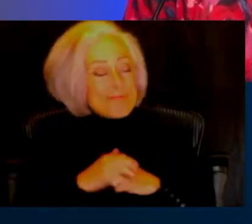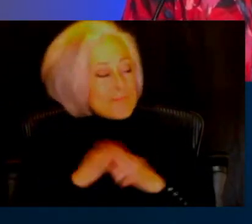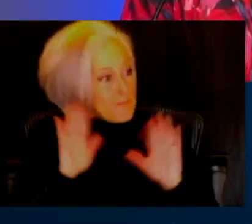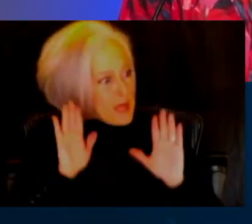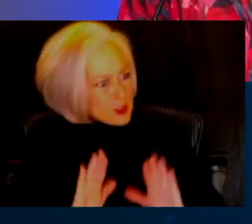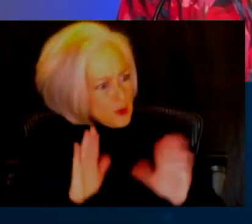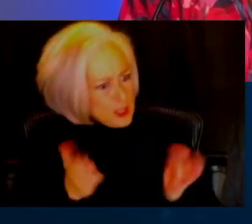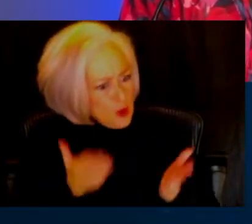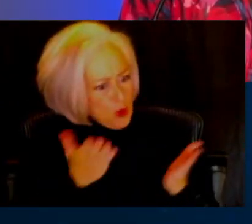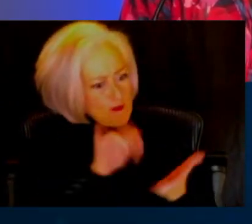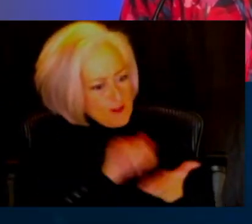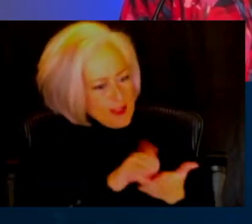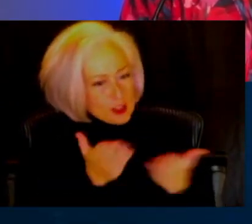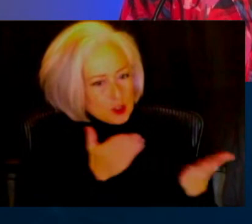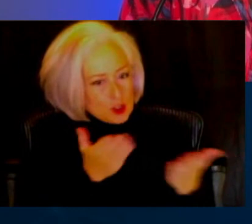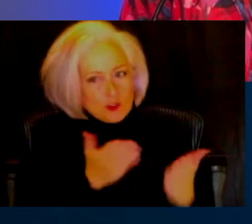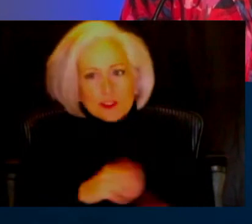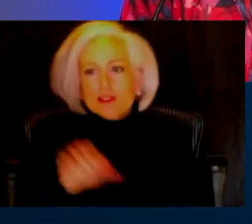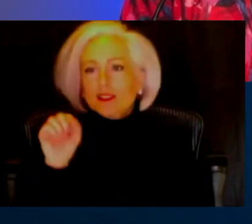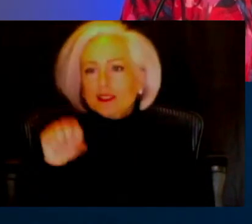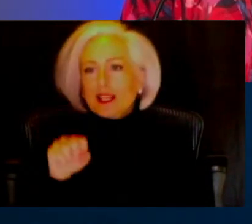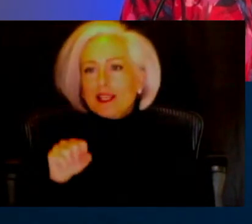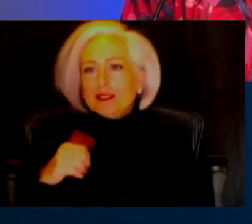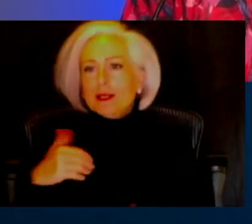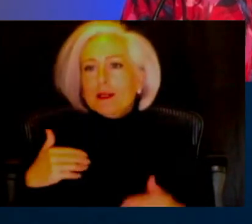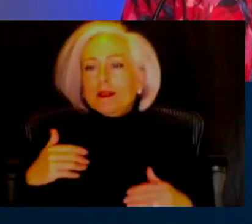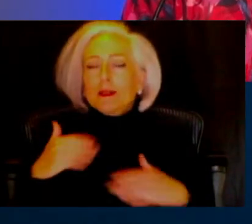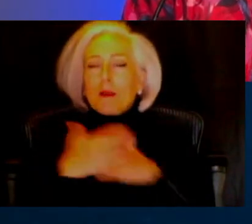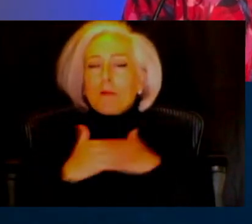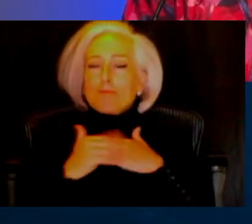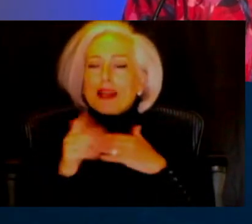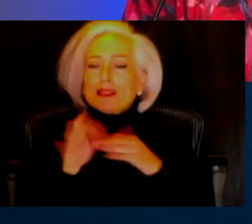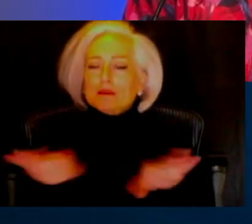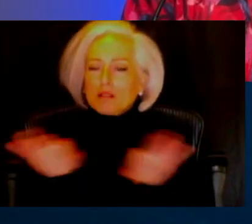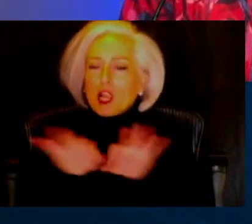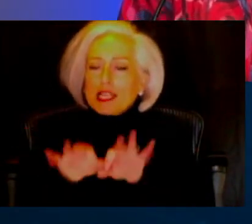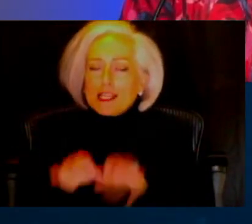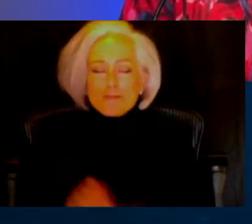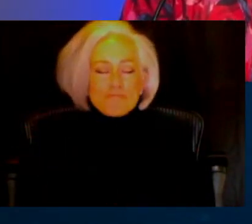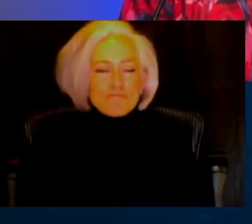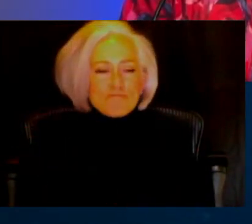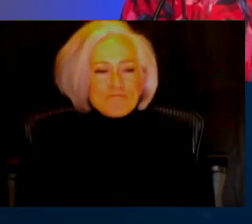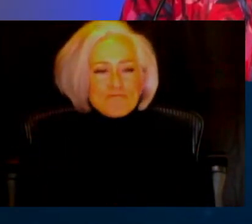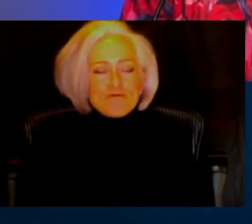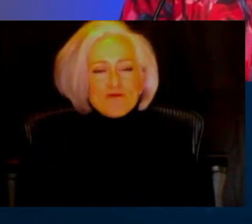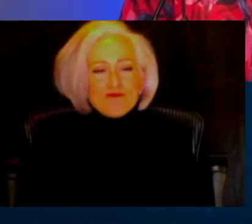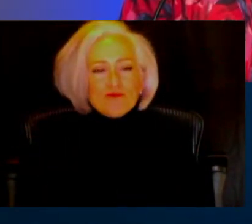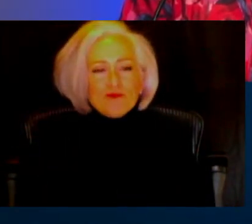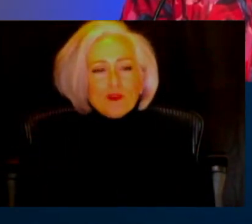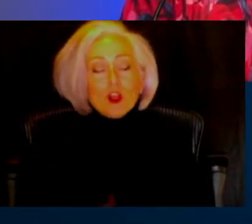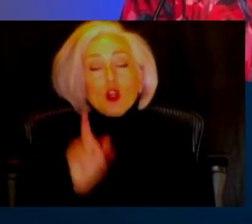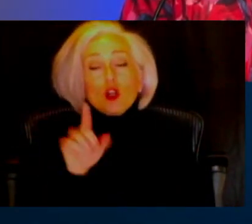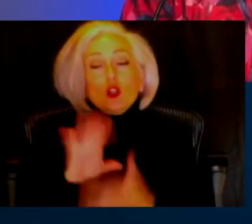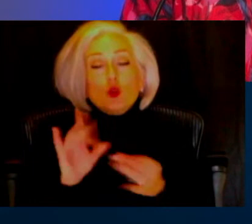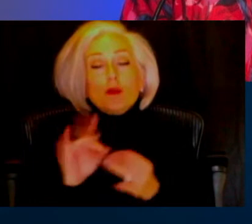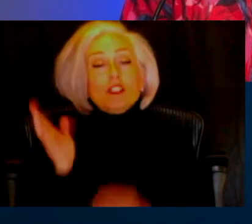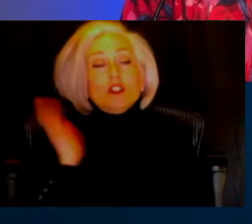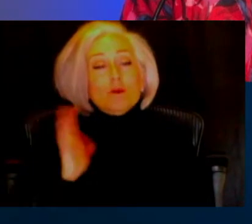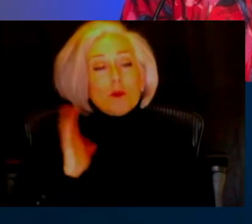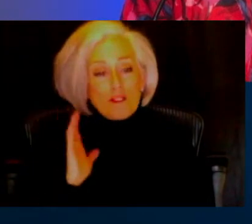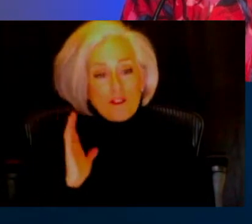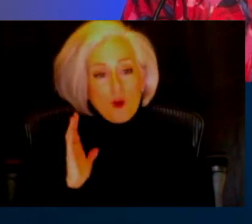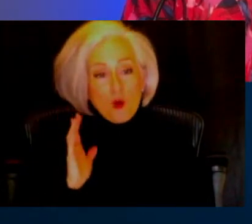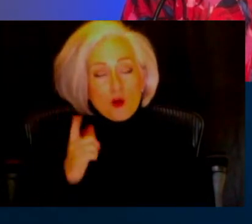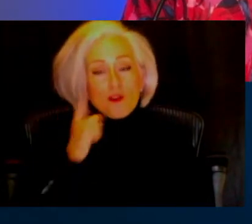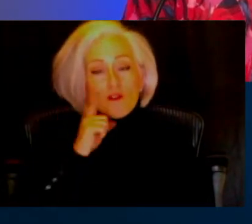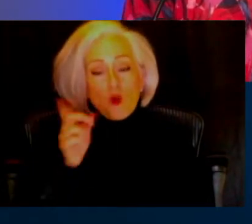those services. Pets are key. Thanks. So, Matt, then you mentioned it a bit earlier, but just for folks who are